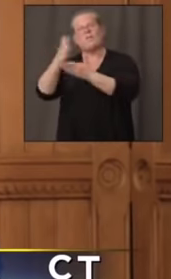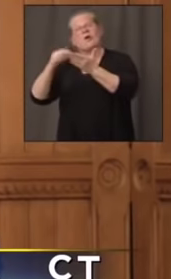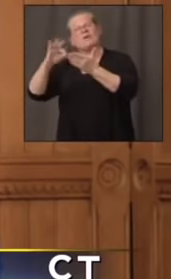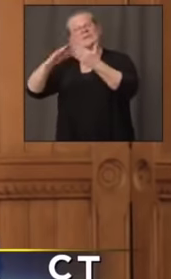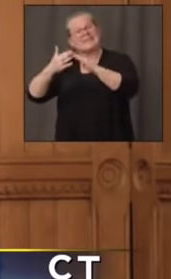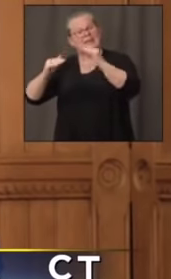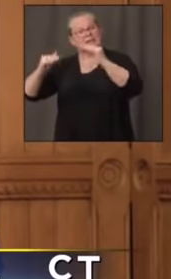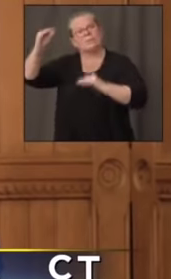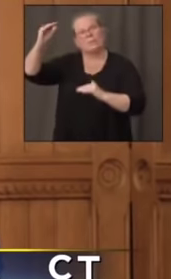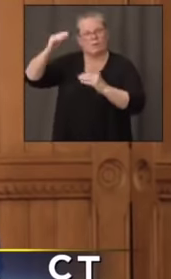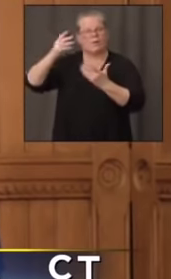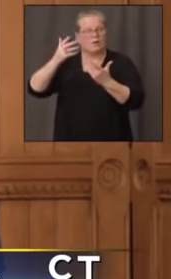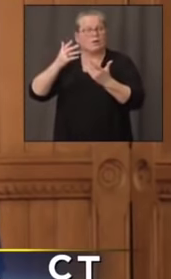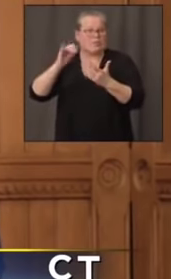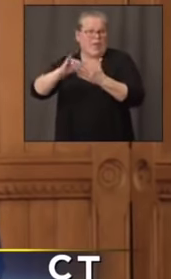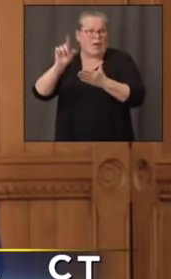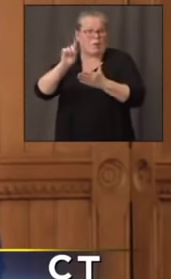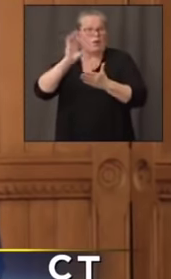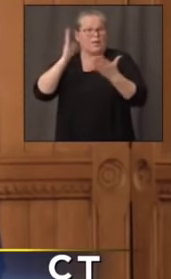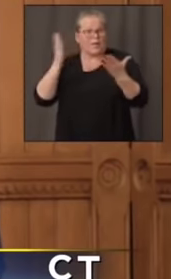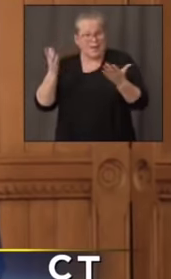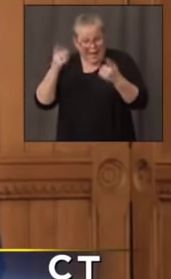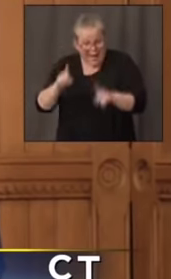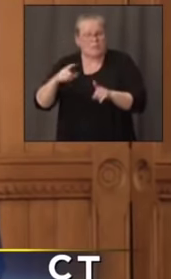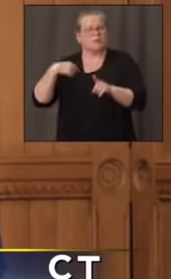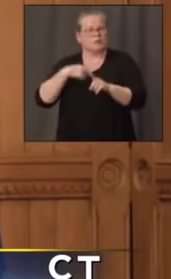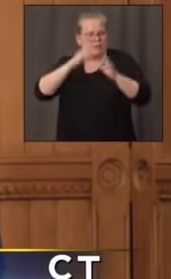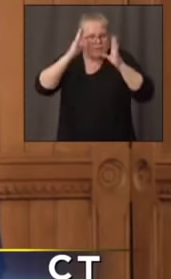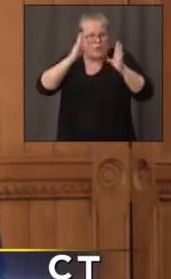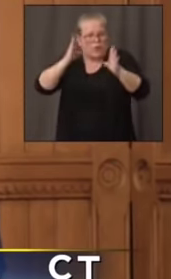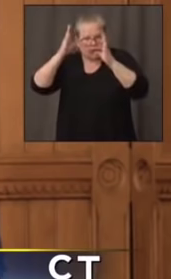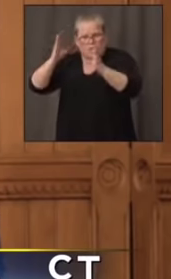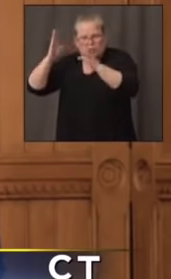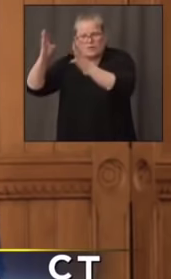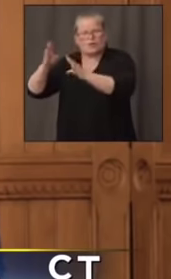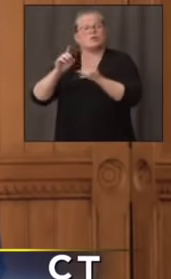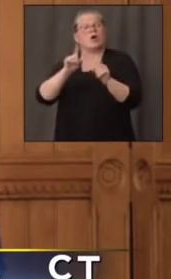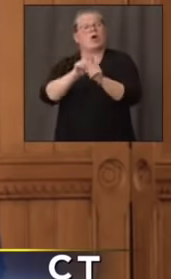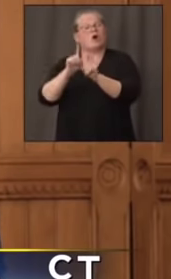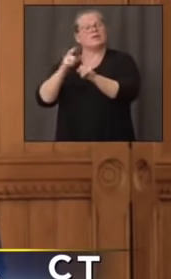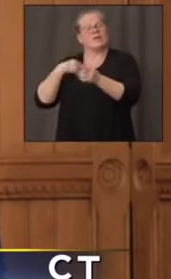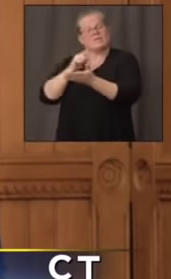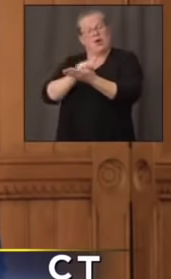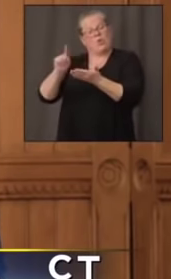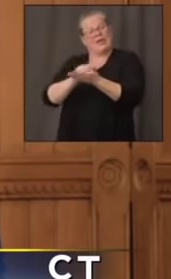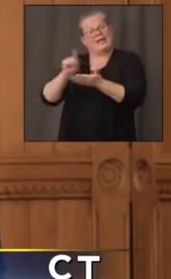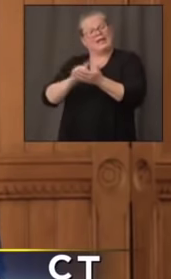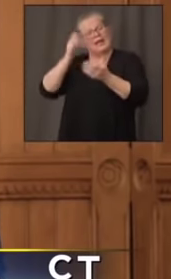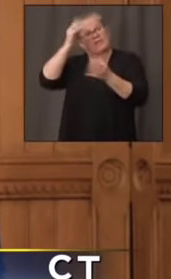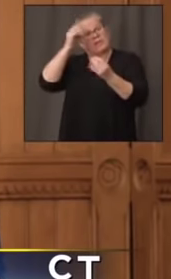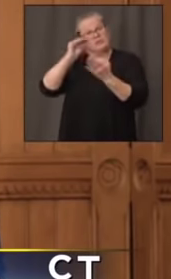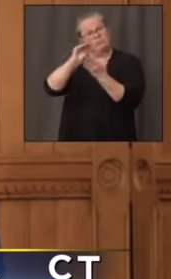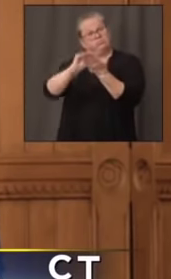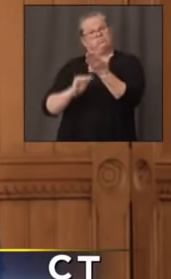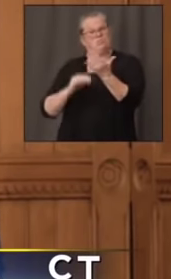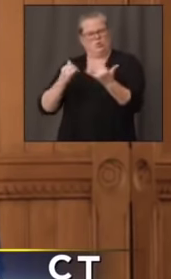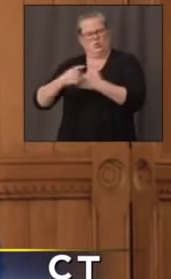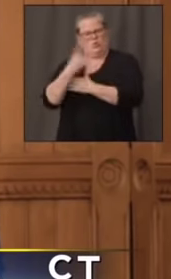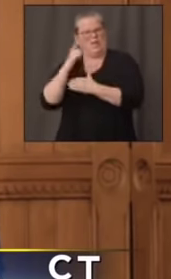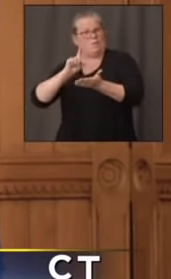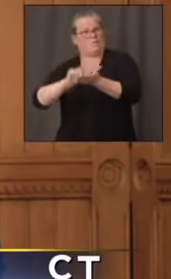well, and we have the data on this in our weekly package that's being published today, those efforts have been incredibly